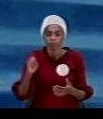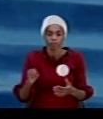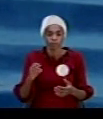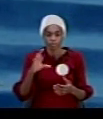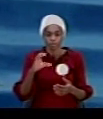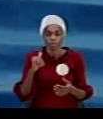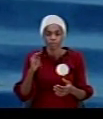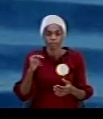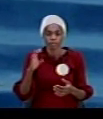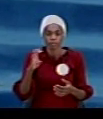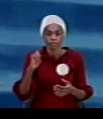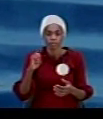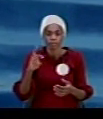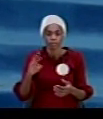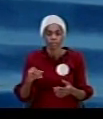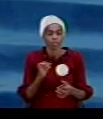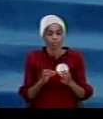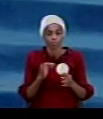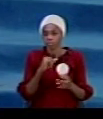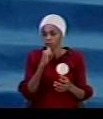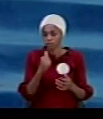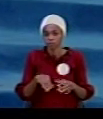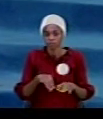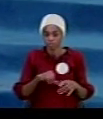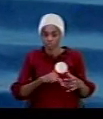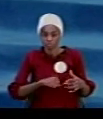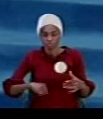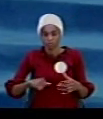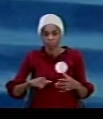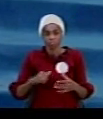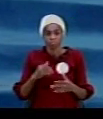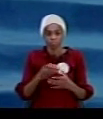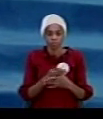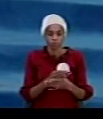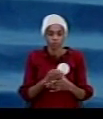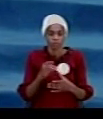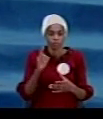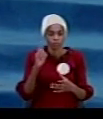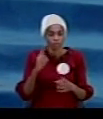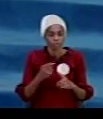month, they don't know what may happen. Eventually, I agreed to do the operation.